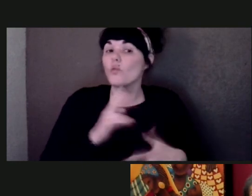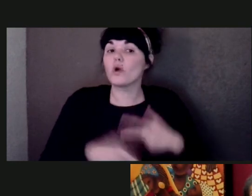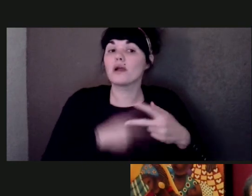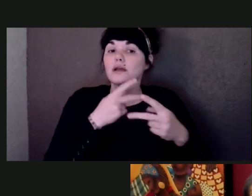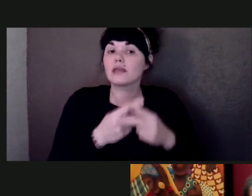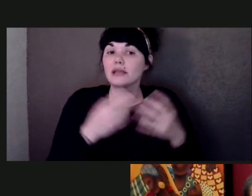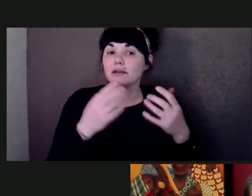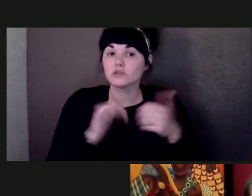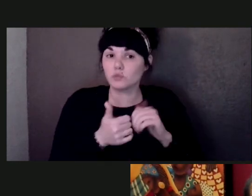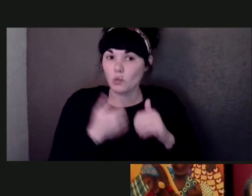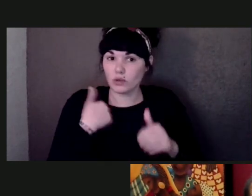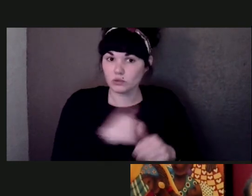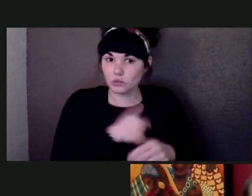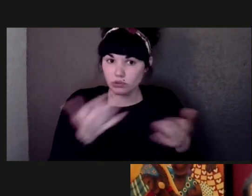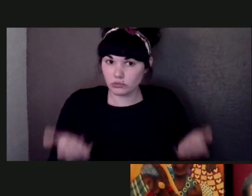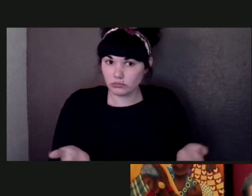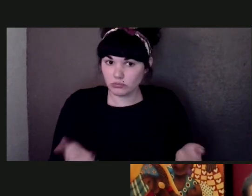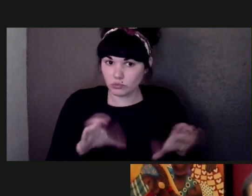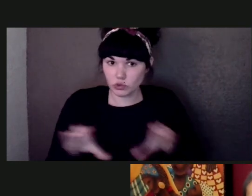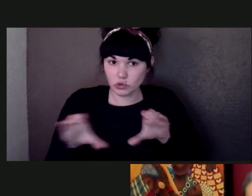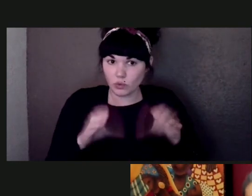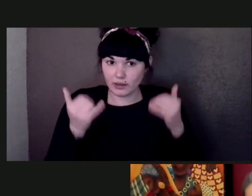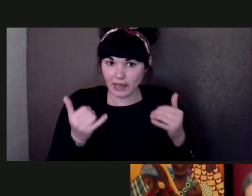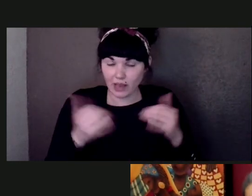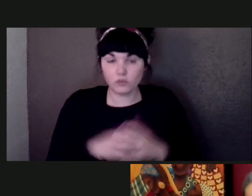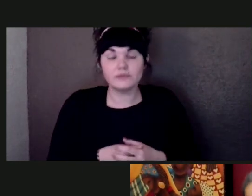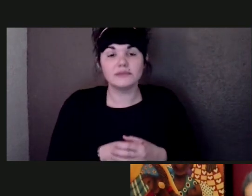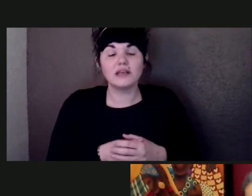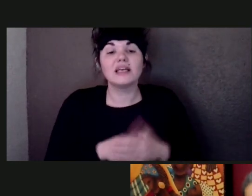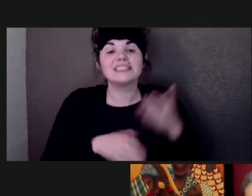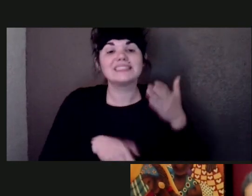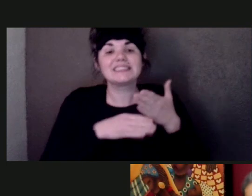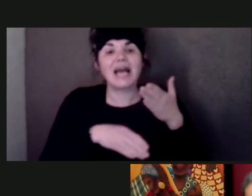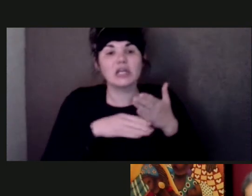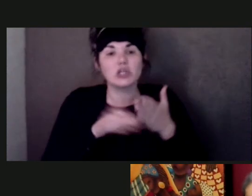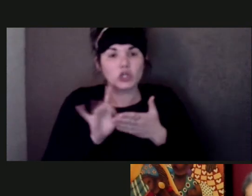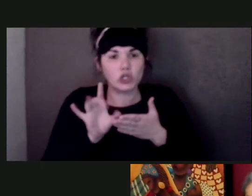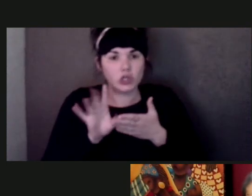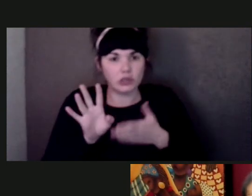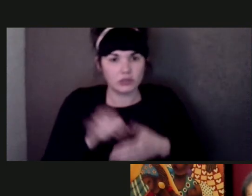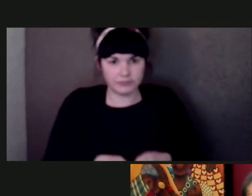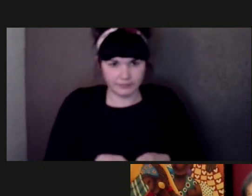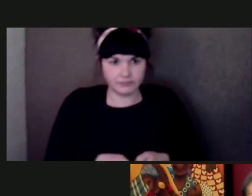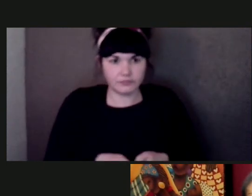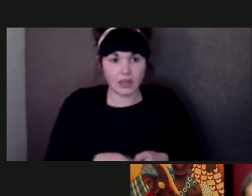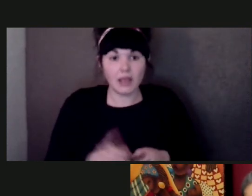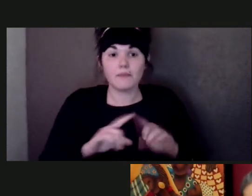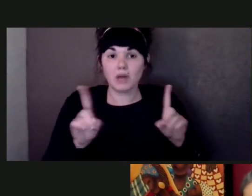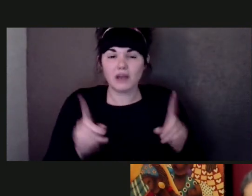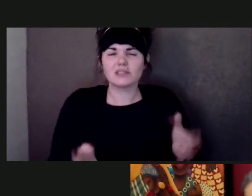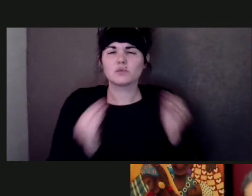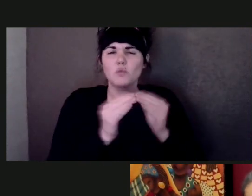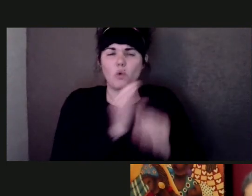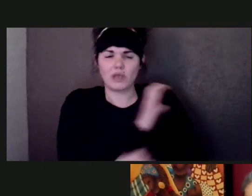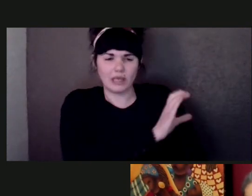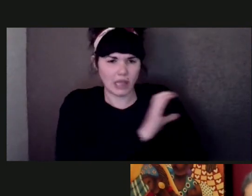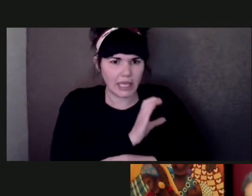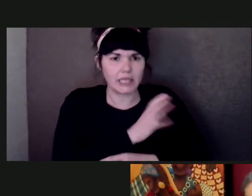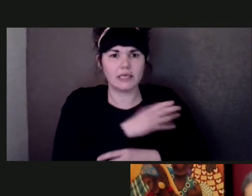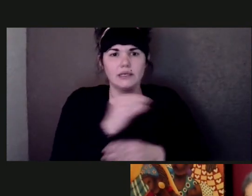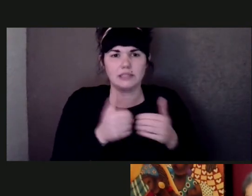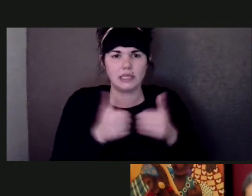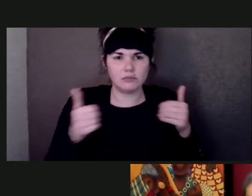skills, uh, and clinics because we have an opportunity to be able to space them out more and be able to really still develop, create fun